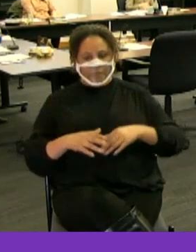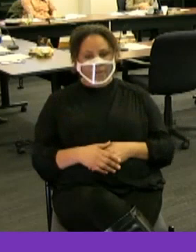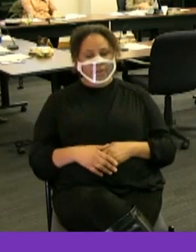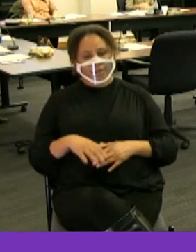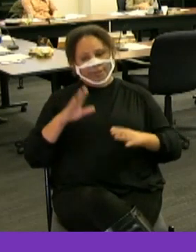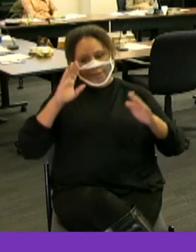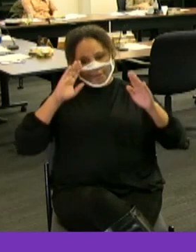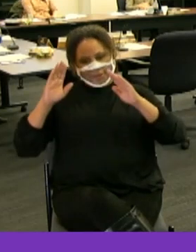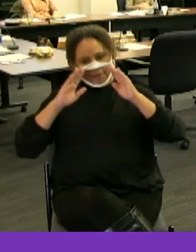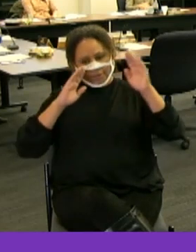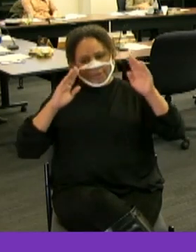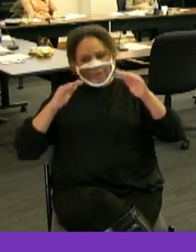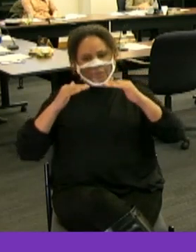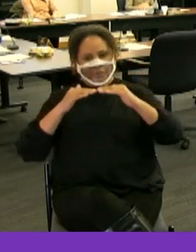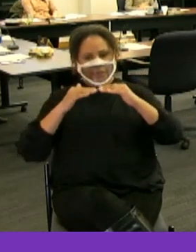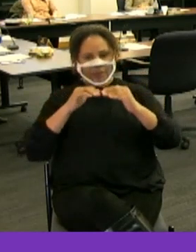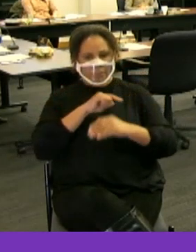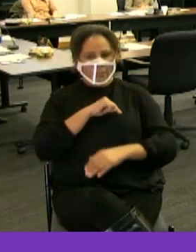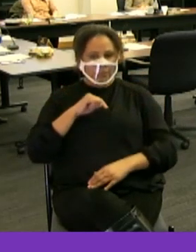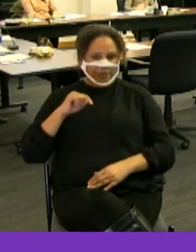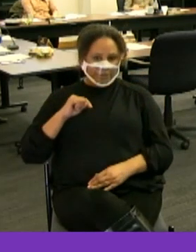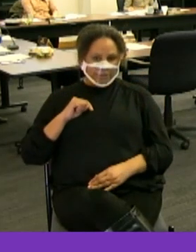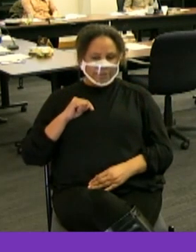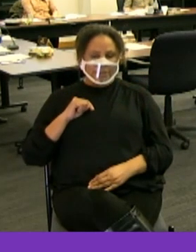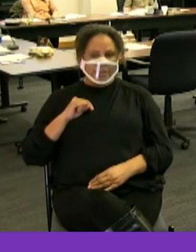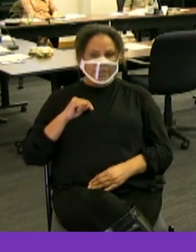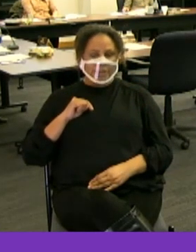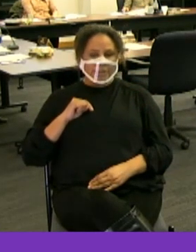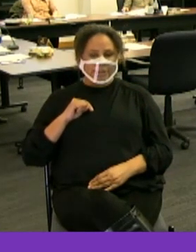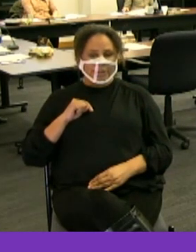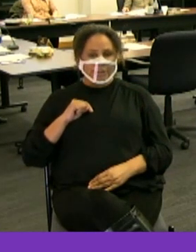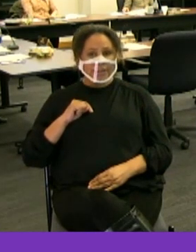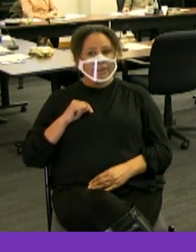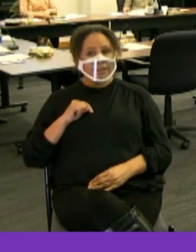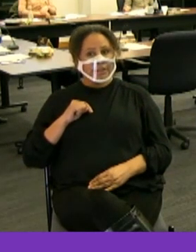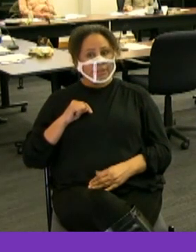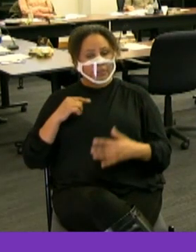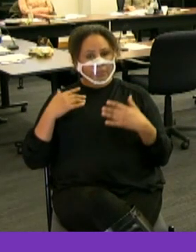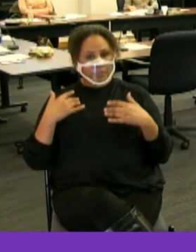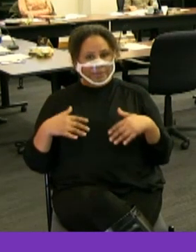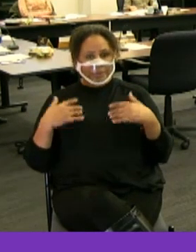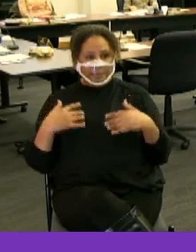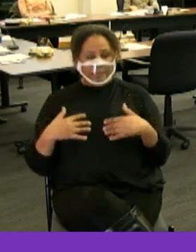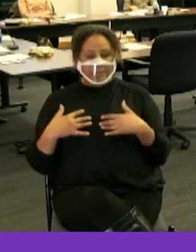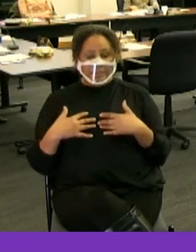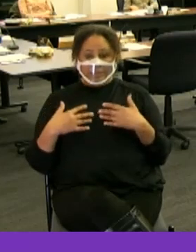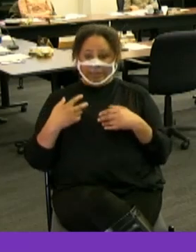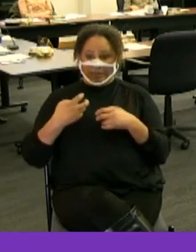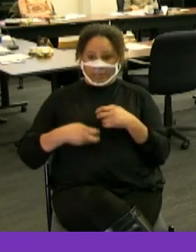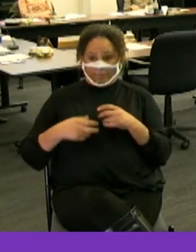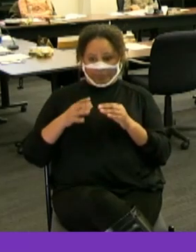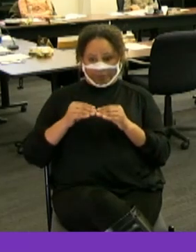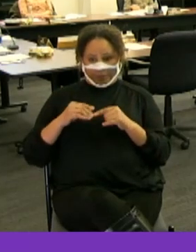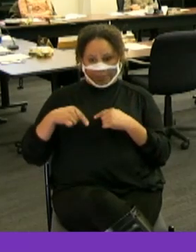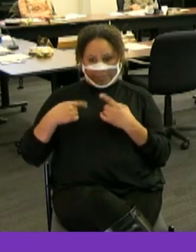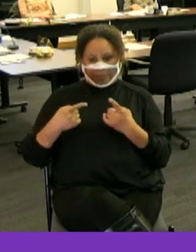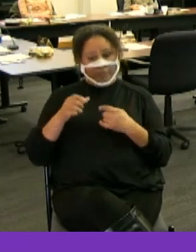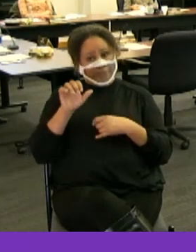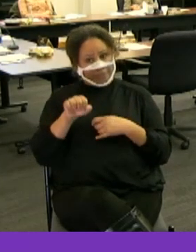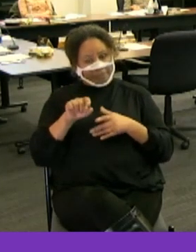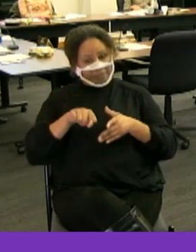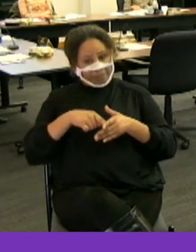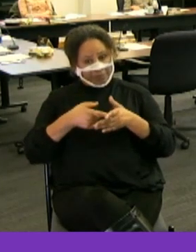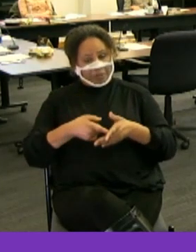Hello, my fellow trustees. It's been quite a meeting. So yeah, let's get started.